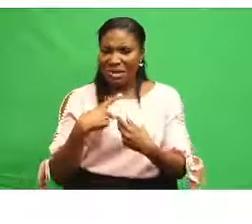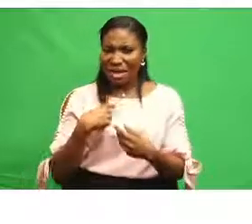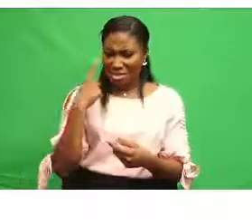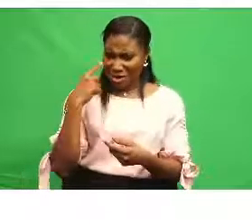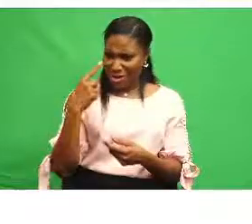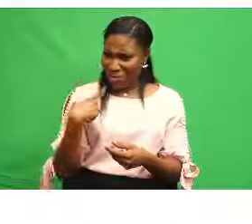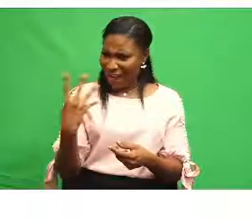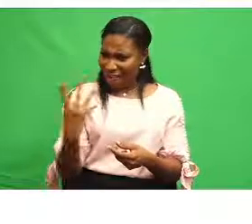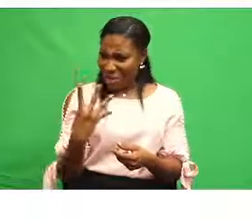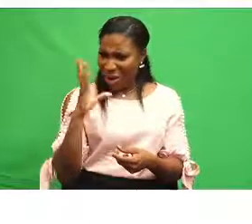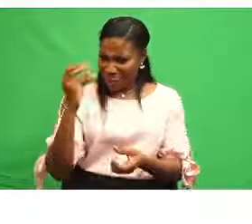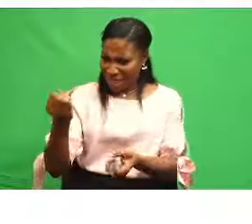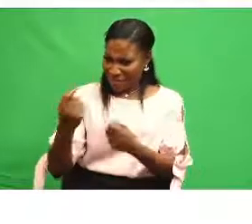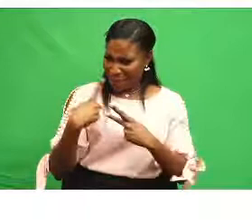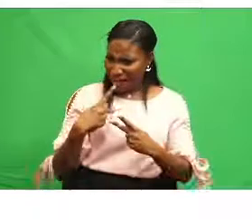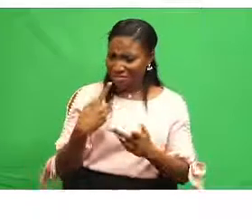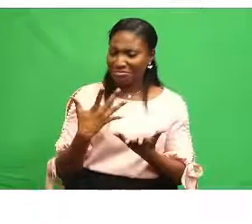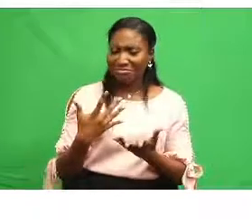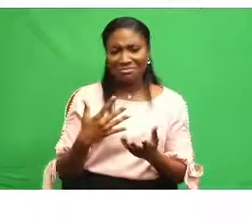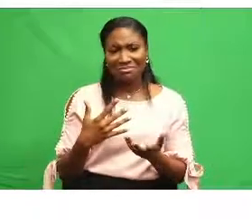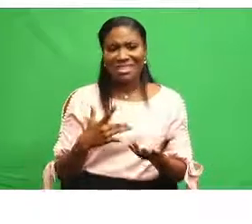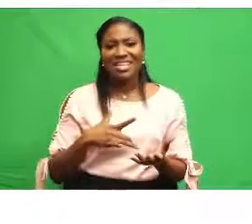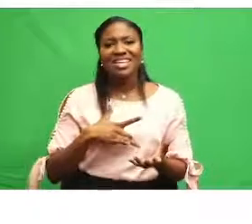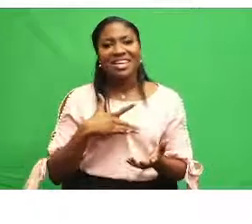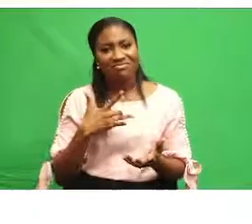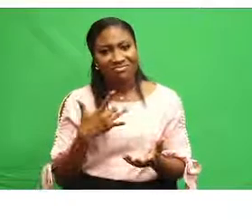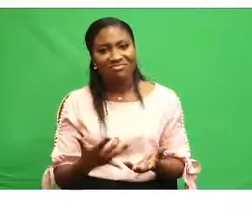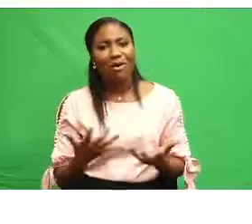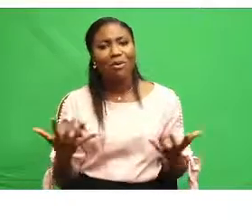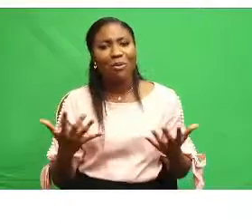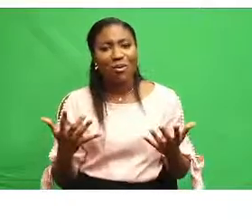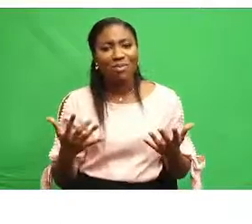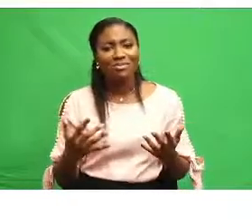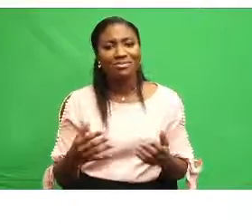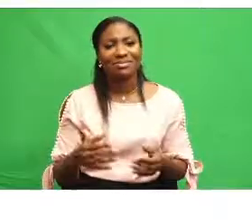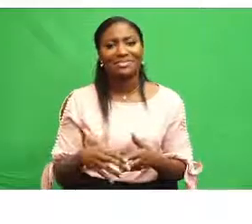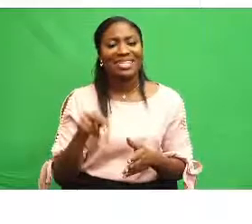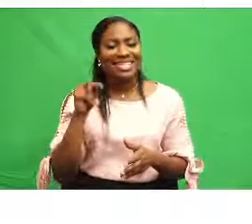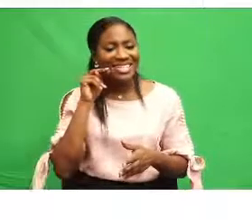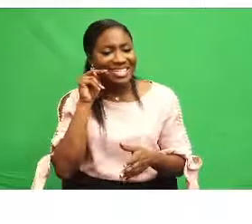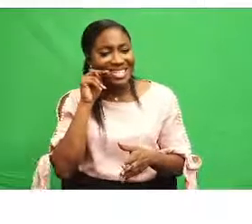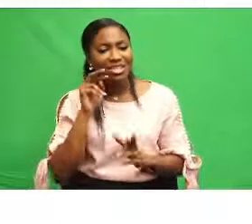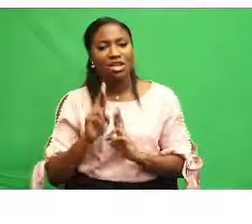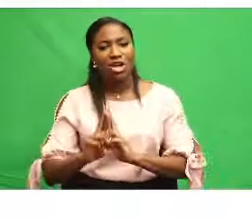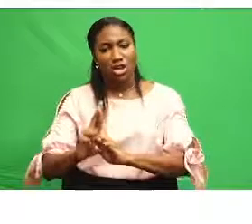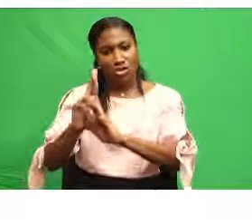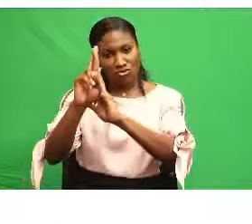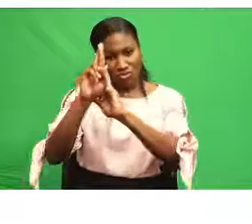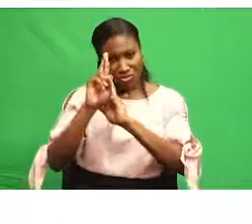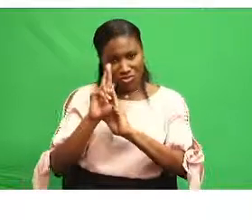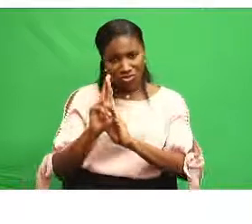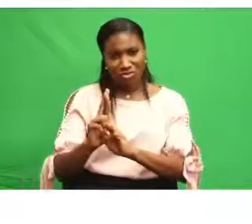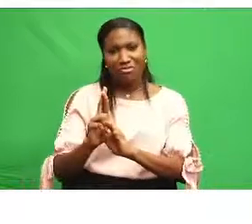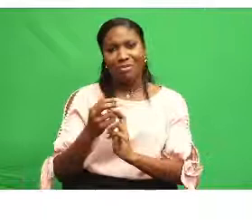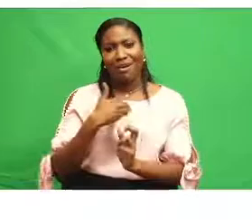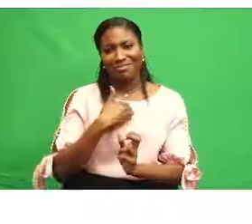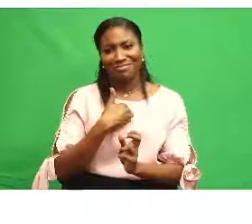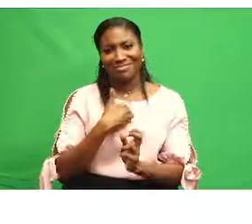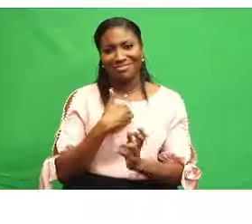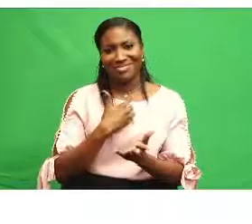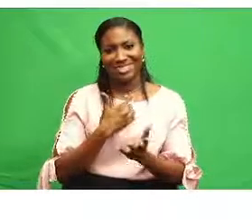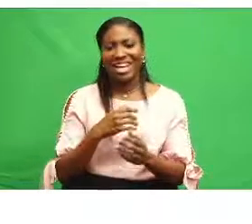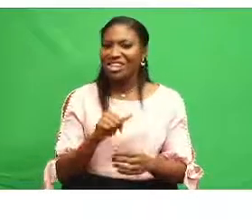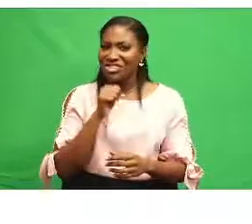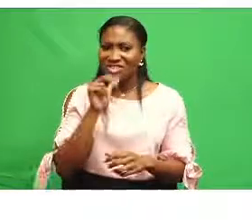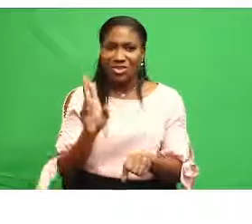is an example of an elder who was able to identify members in his circle, his social circle, who were trustworthy. And at the same